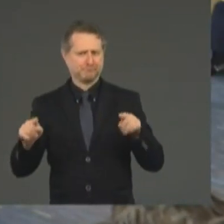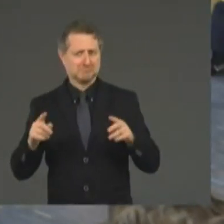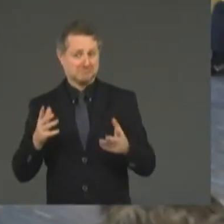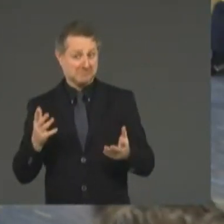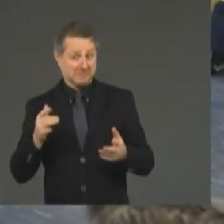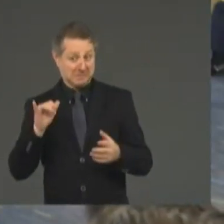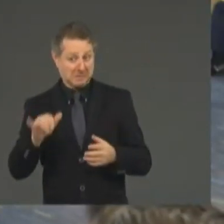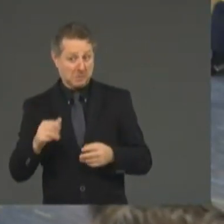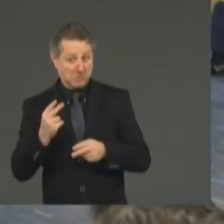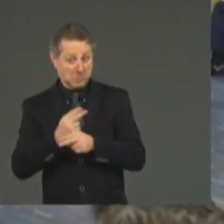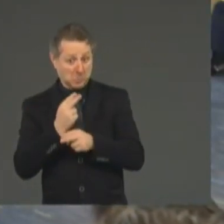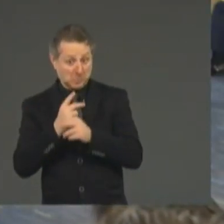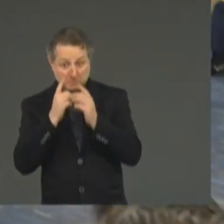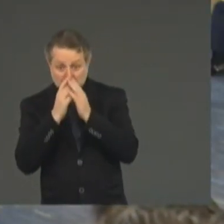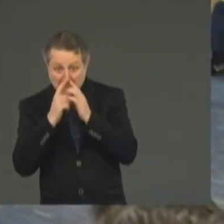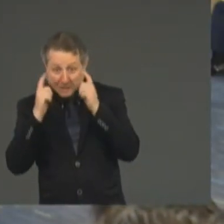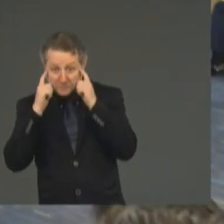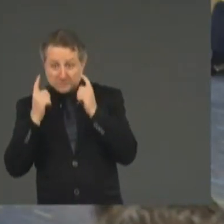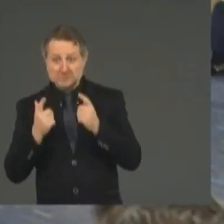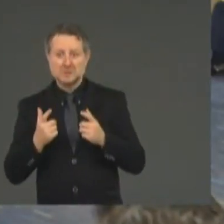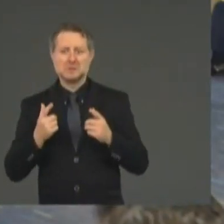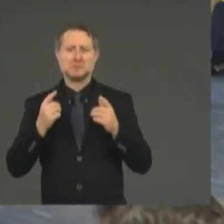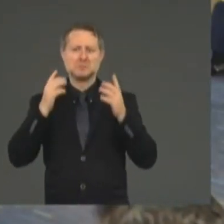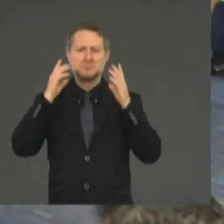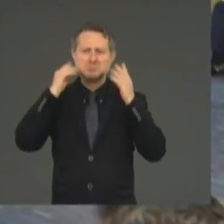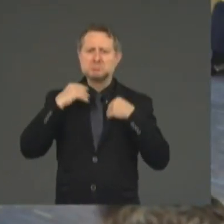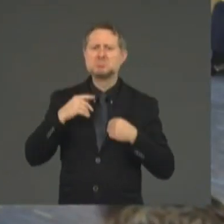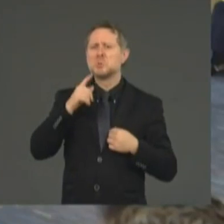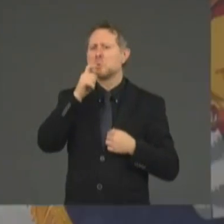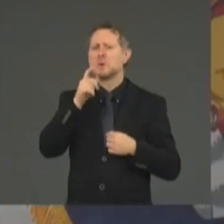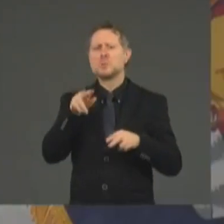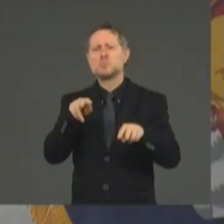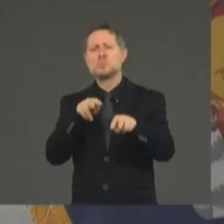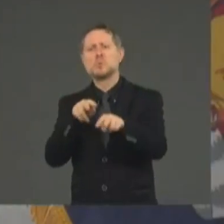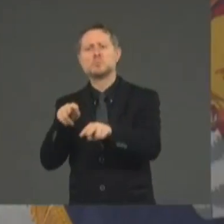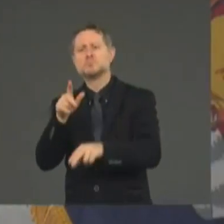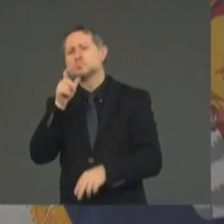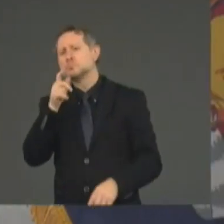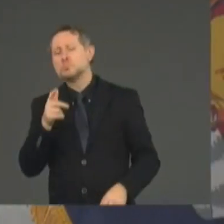in hair salons? Who's going to watch out for that? Well, first, the